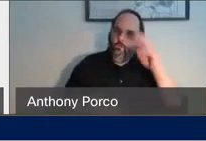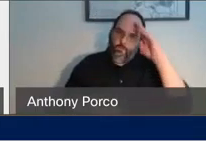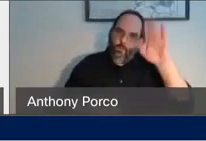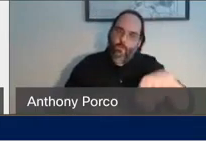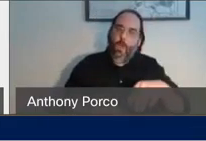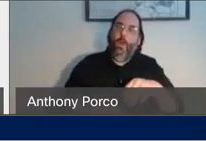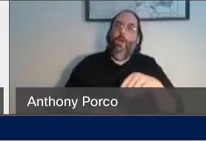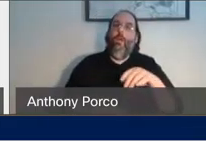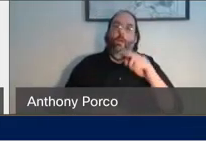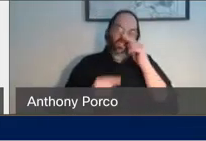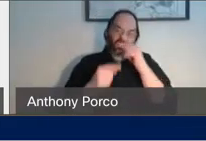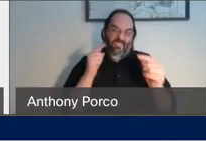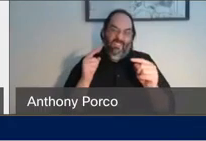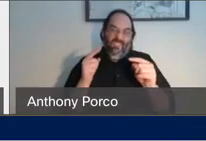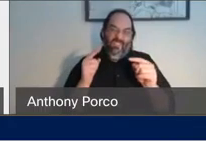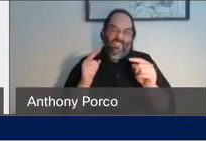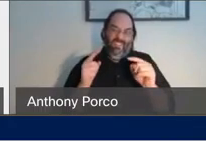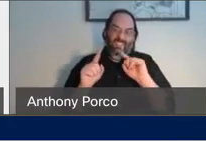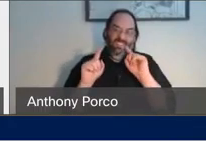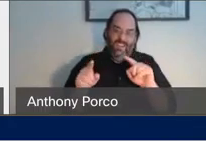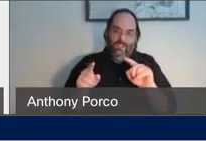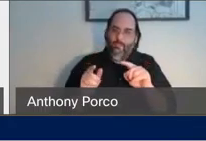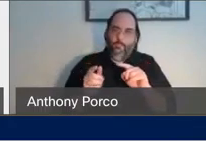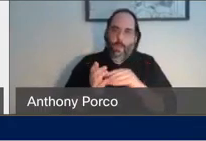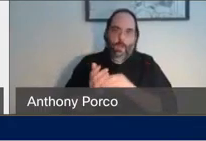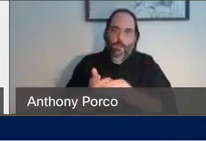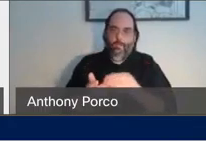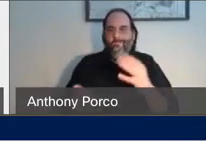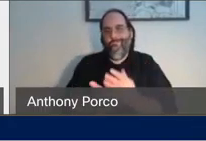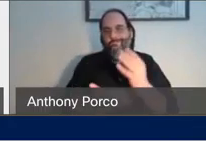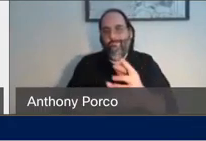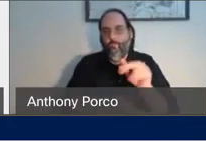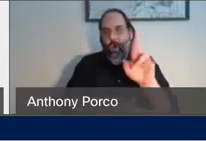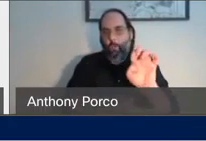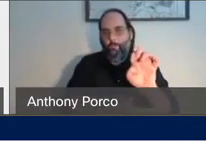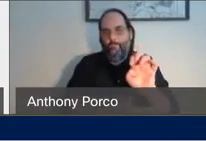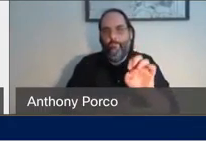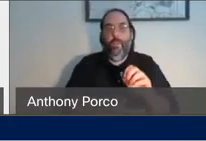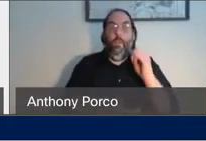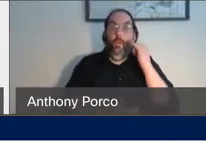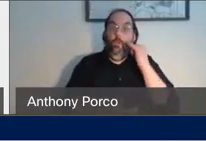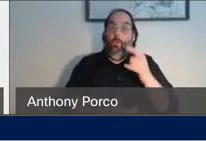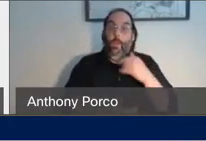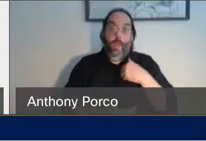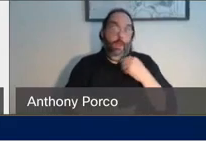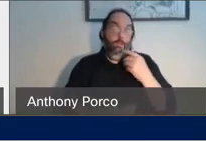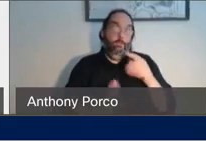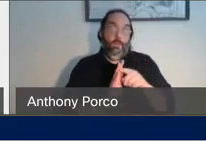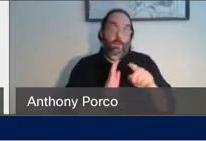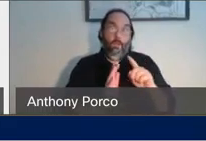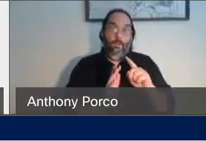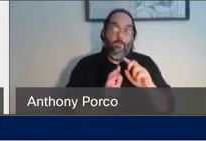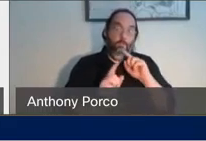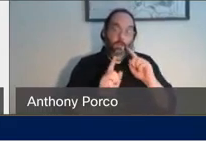allergic reactions are rare. Keep this in mind. If you've ever had a negative reaction to